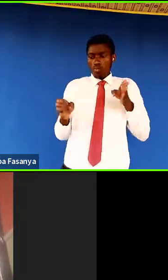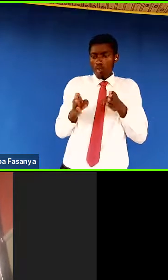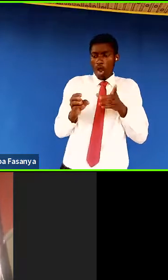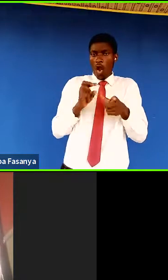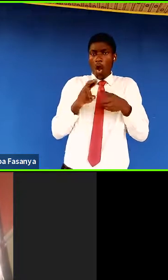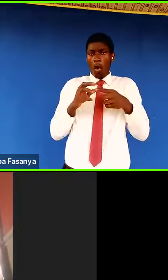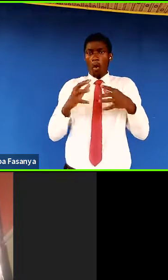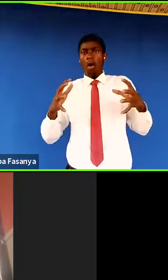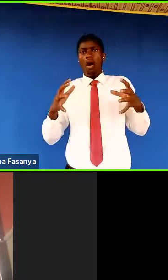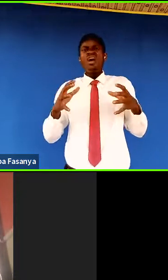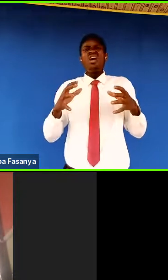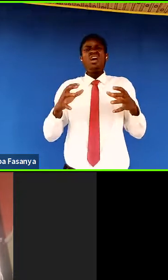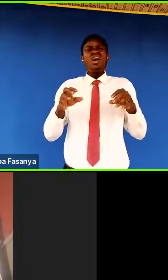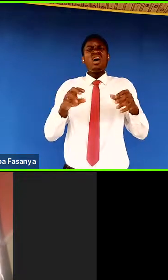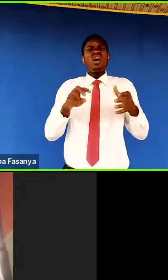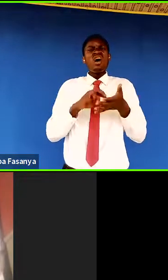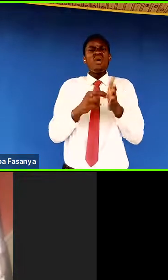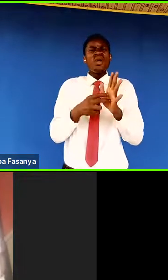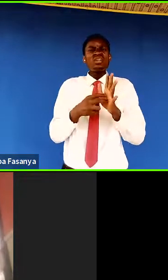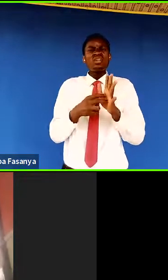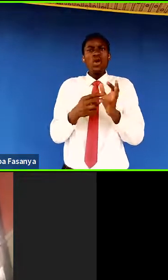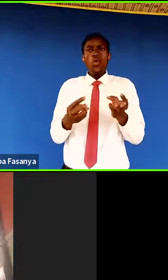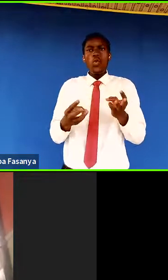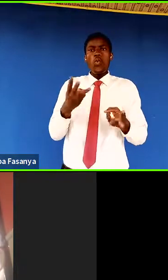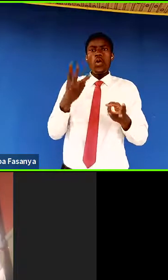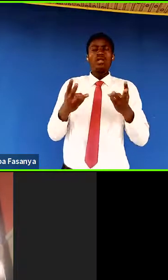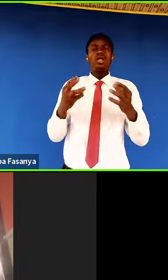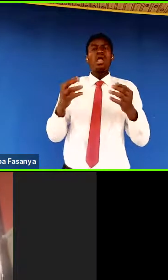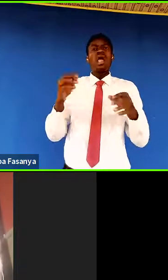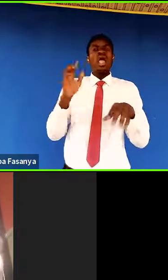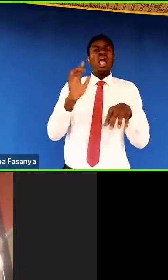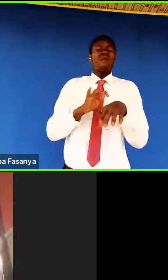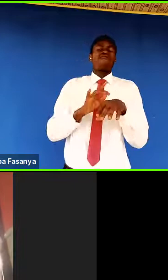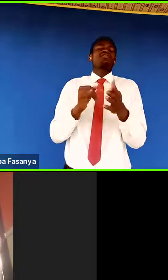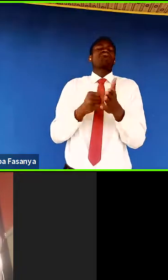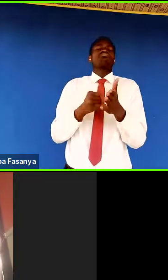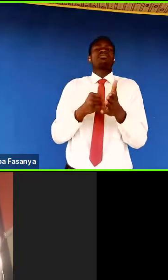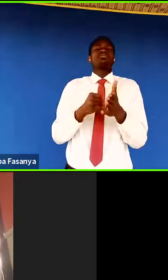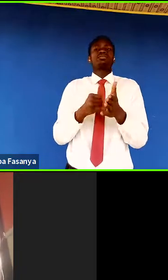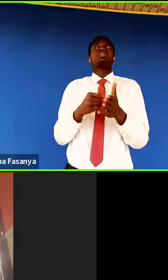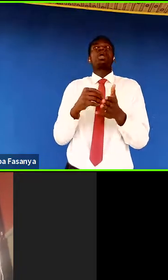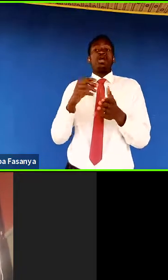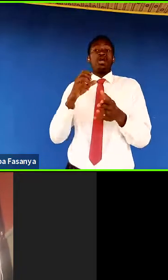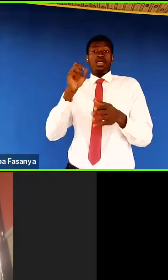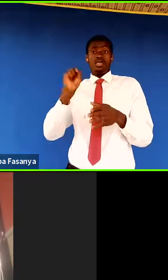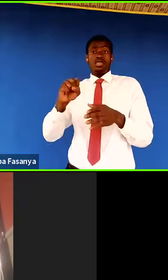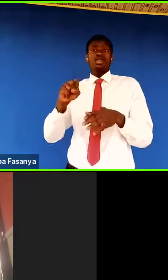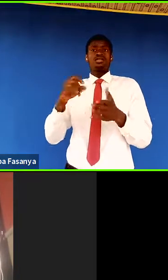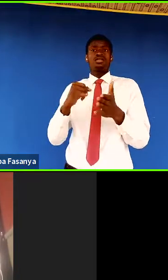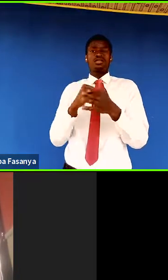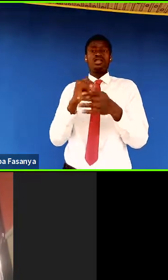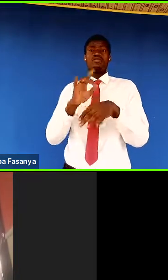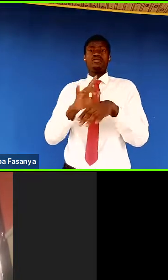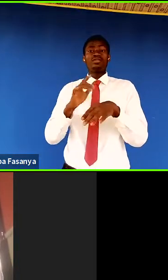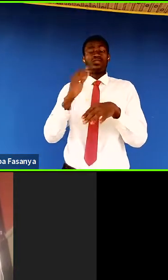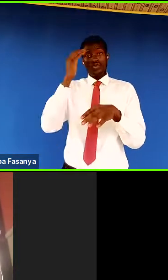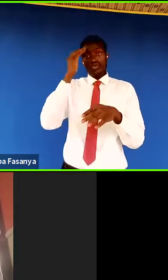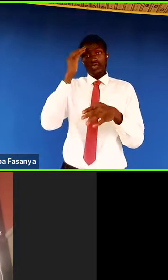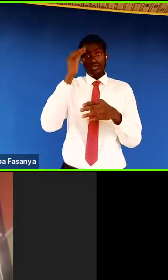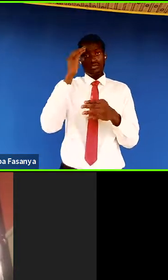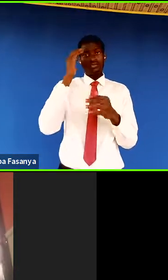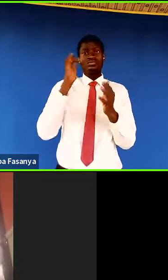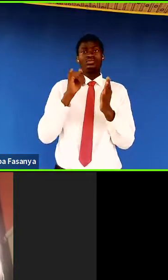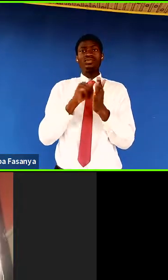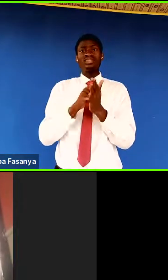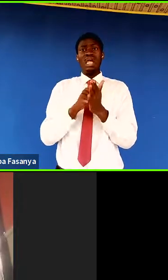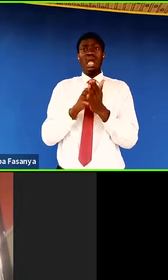environment, you have quite a number of people that are overweight, okay? But we know that weight can have